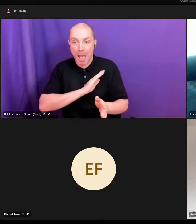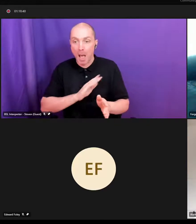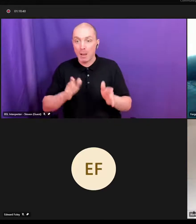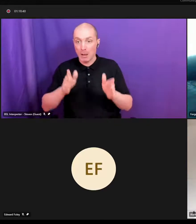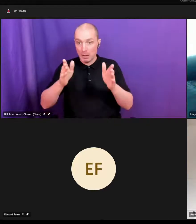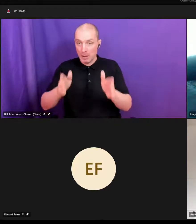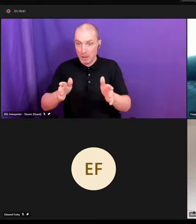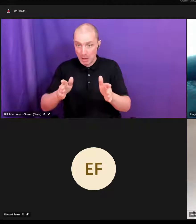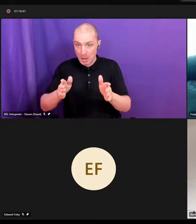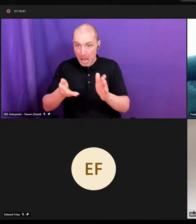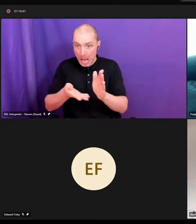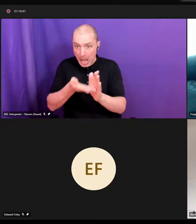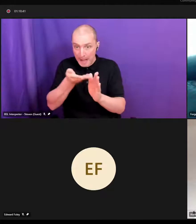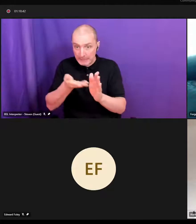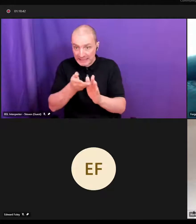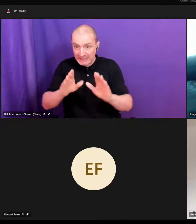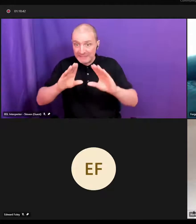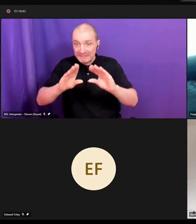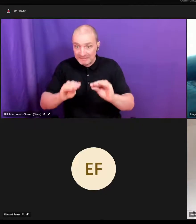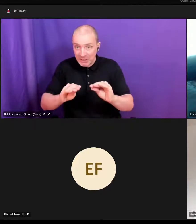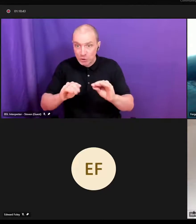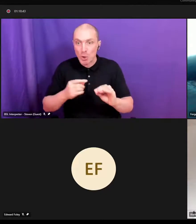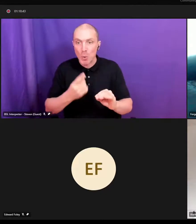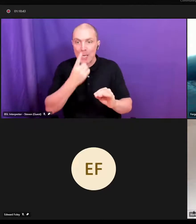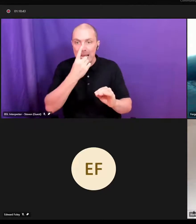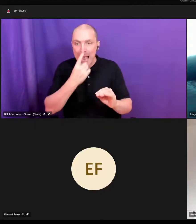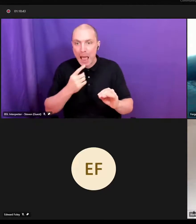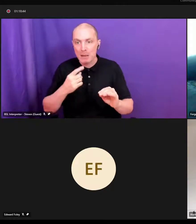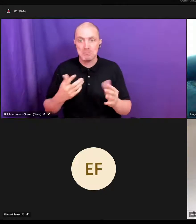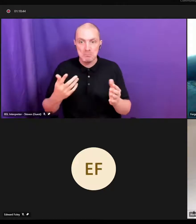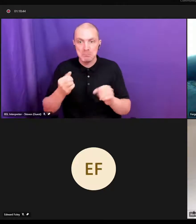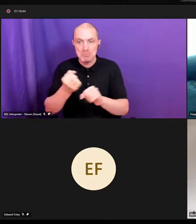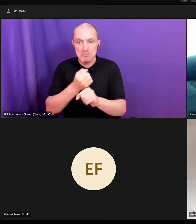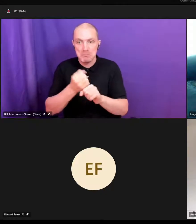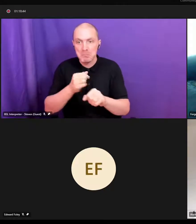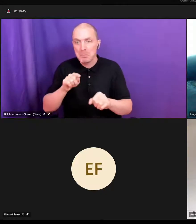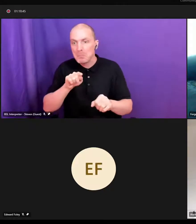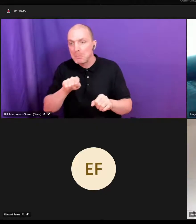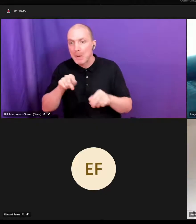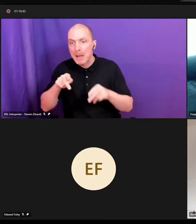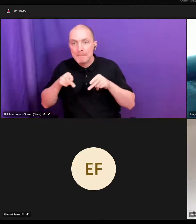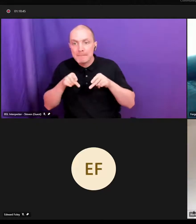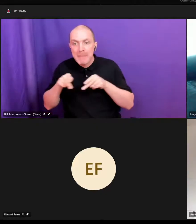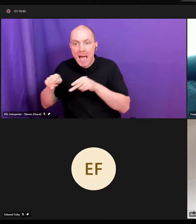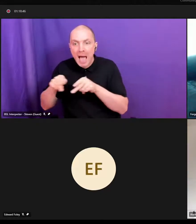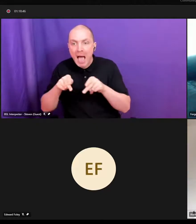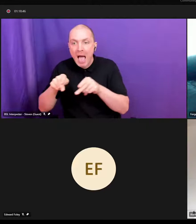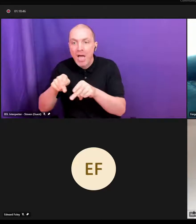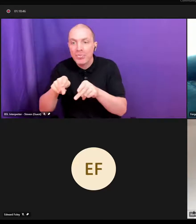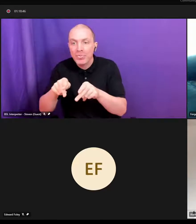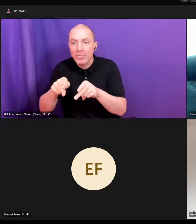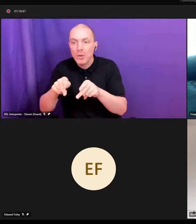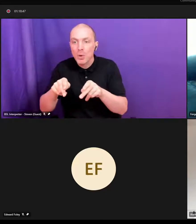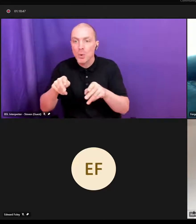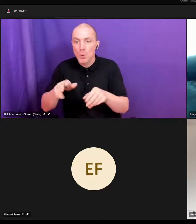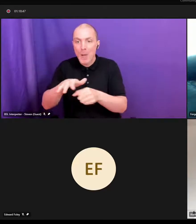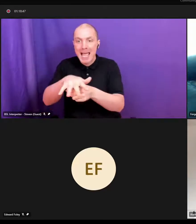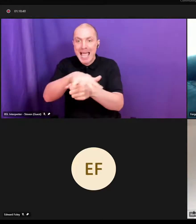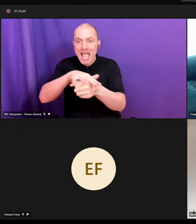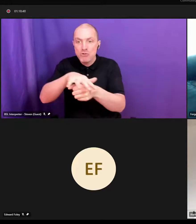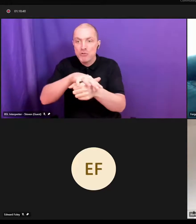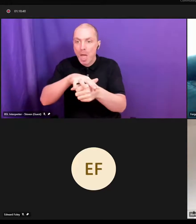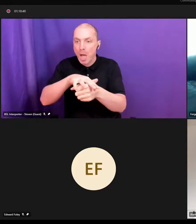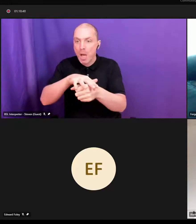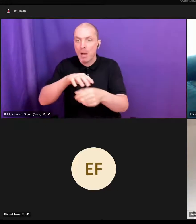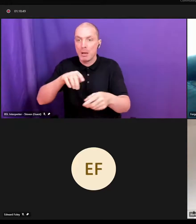network that accesses the play area is suitable to allow as many people as possible to actually access a play area. We have some play areas that are accessed over